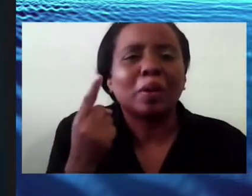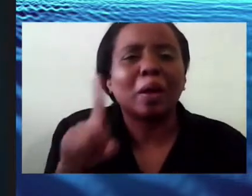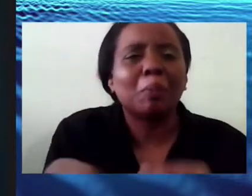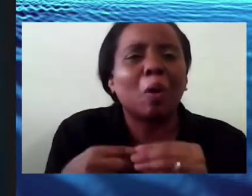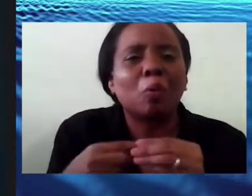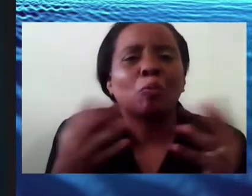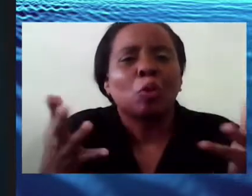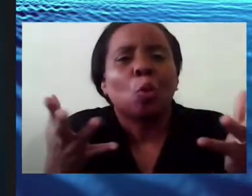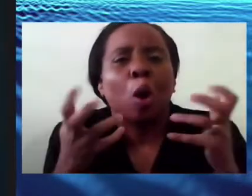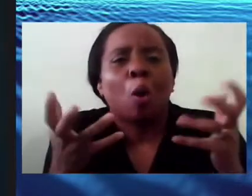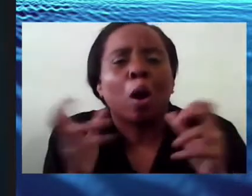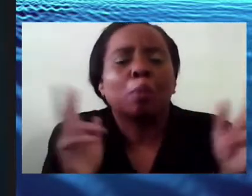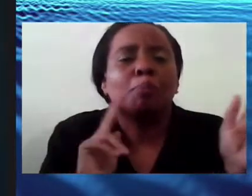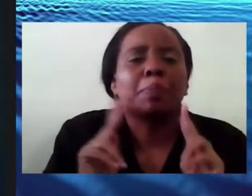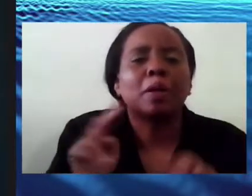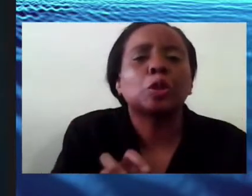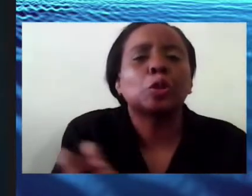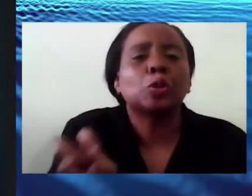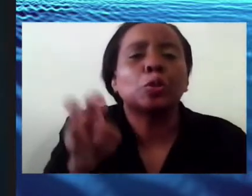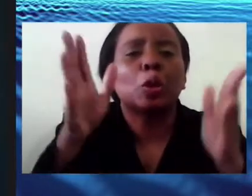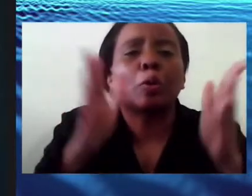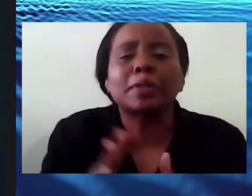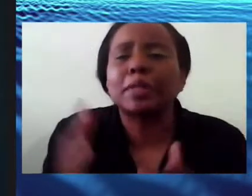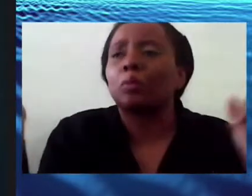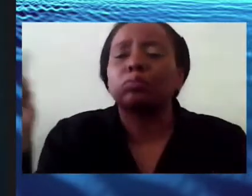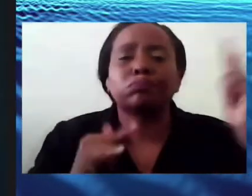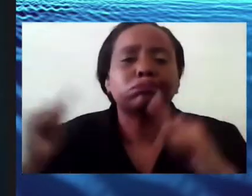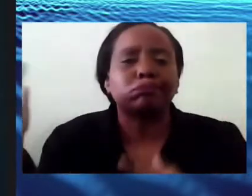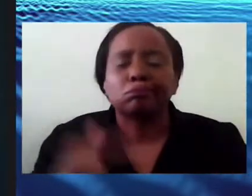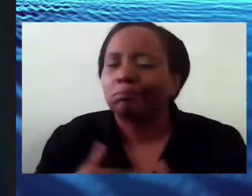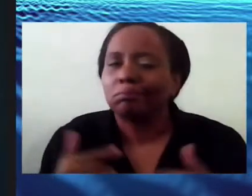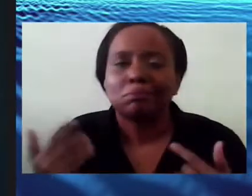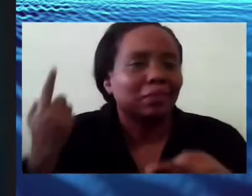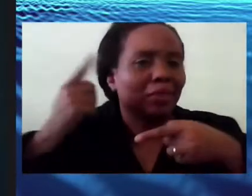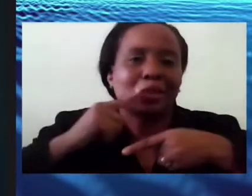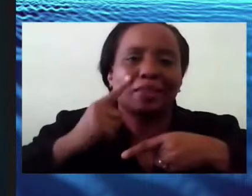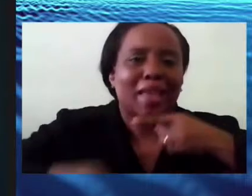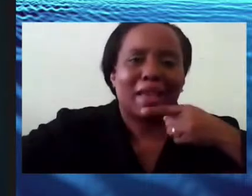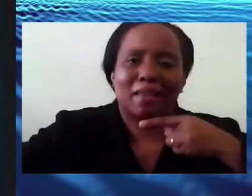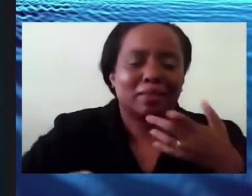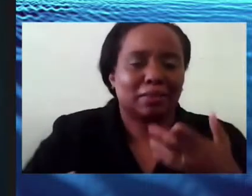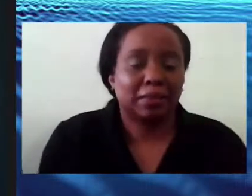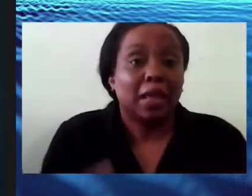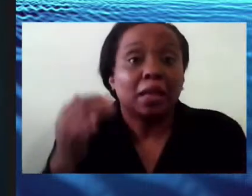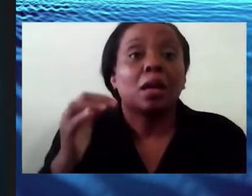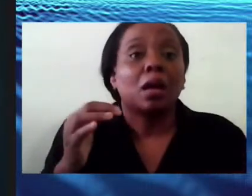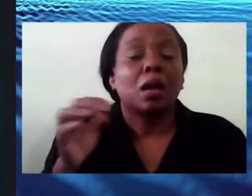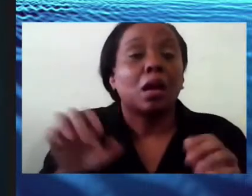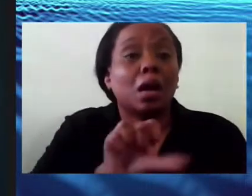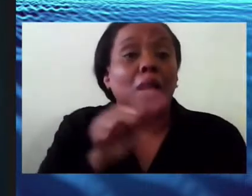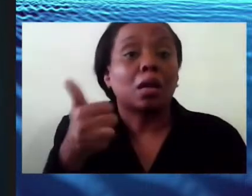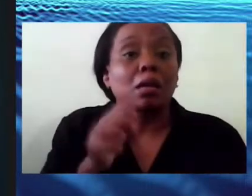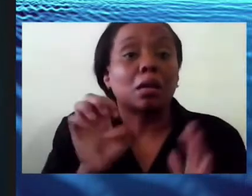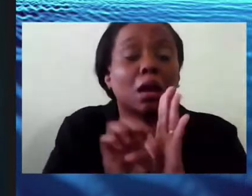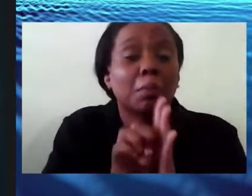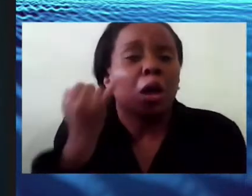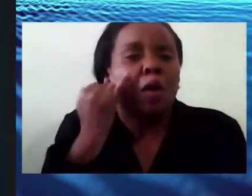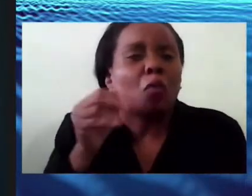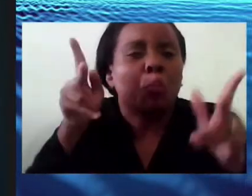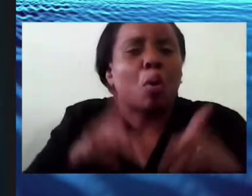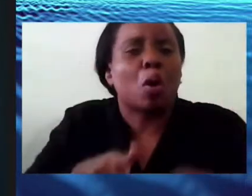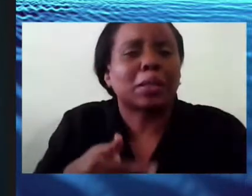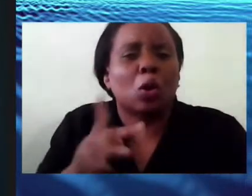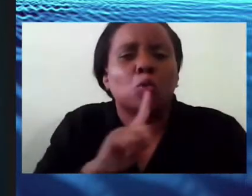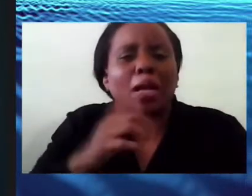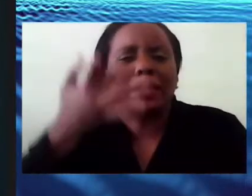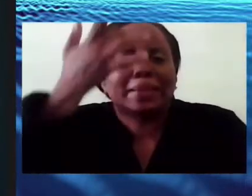to have our airspace open. If there's a major emergency and somebody had to be airlifted out, we can't get them out with the airport closed. So